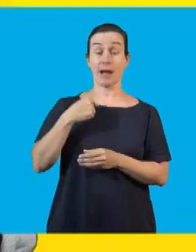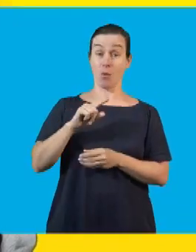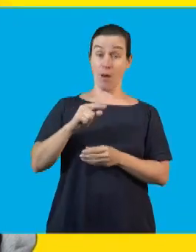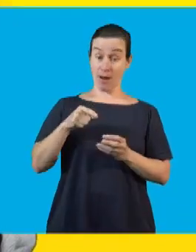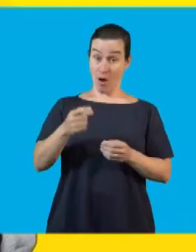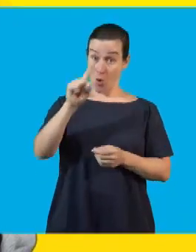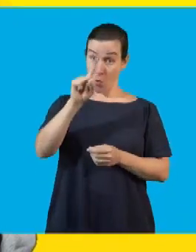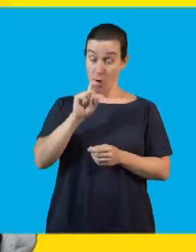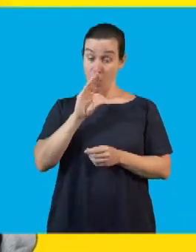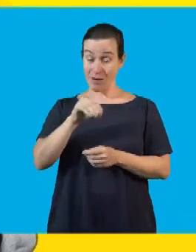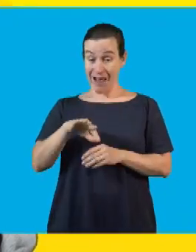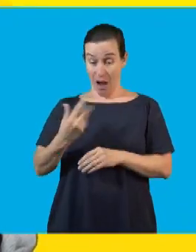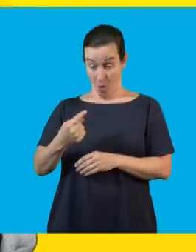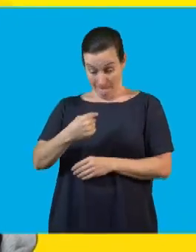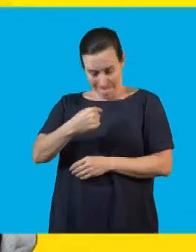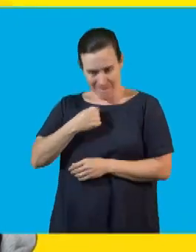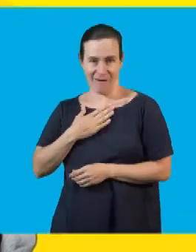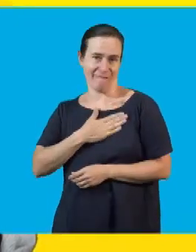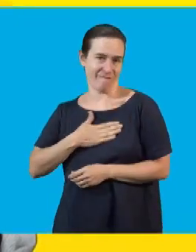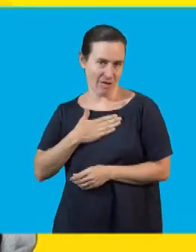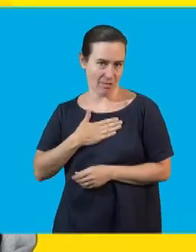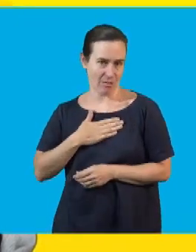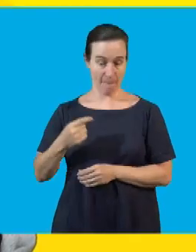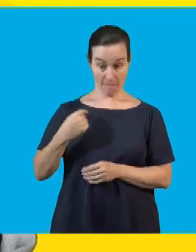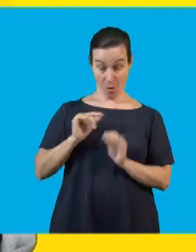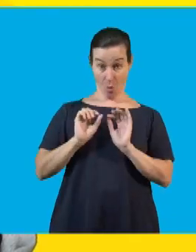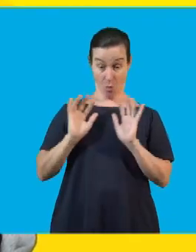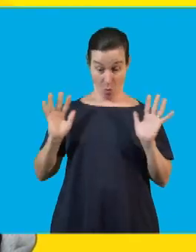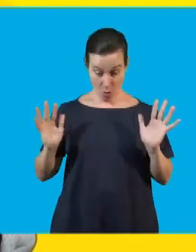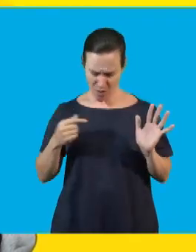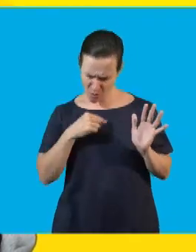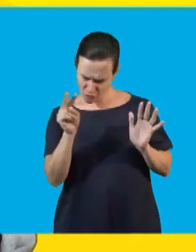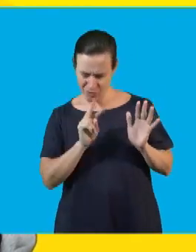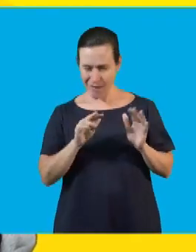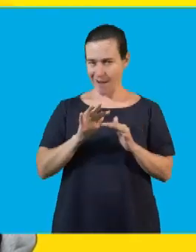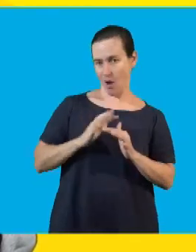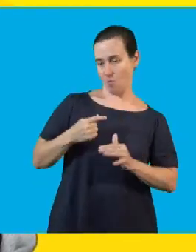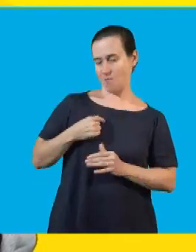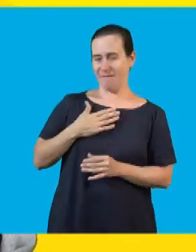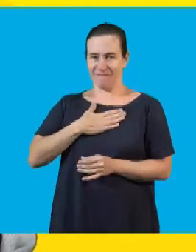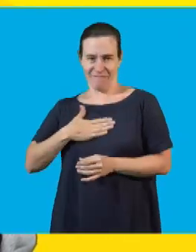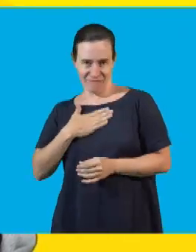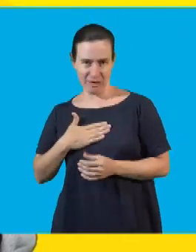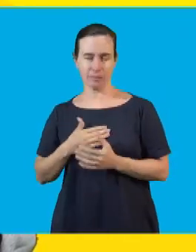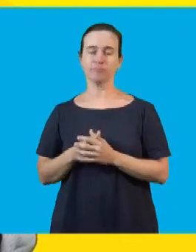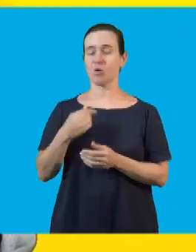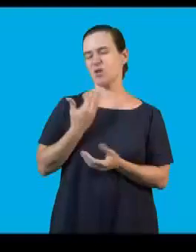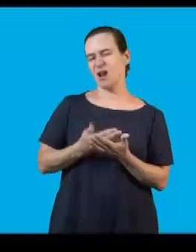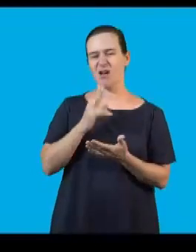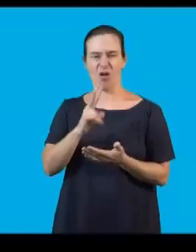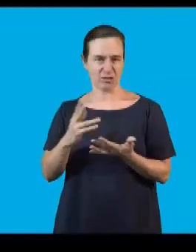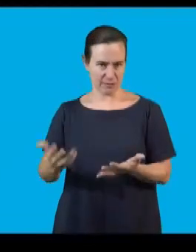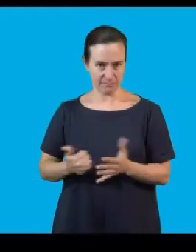It's how do you feel? All right, the person reading, the target audience, how are you feeling about this cartoon? So let's look